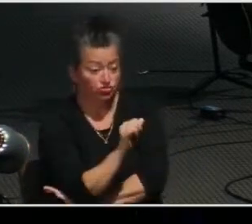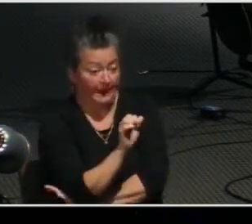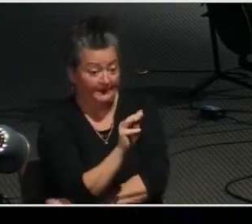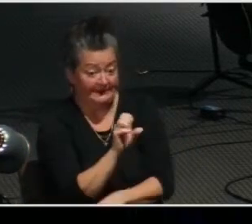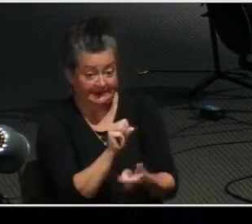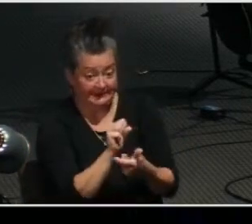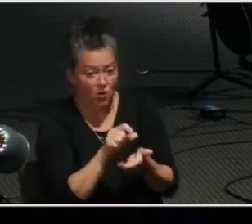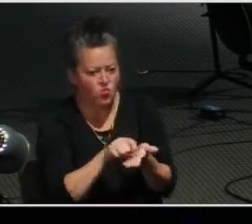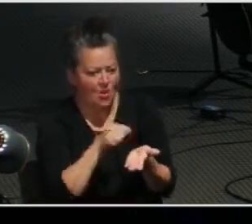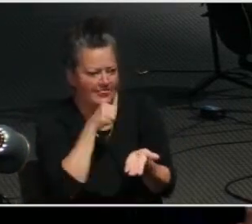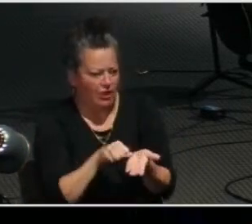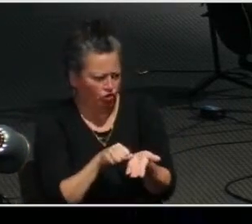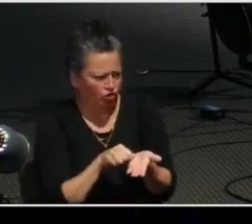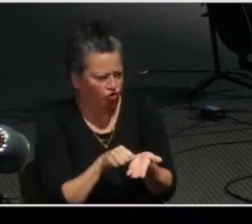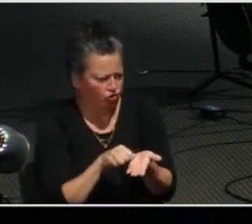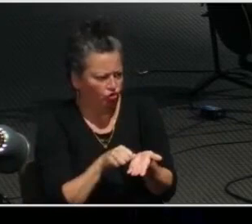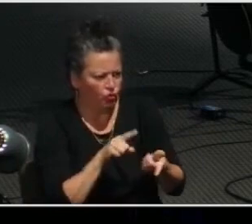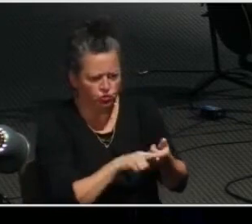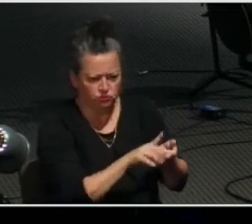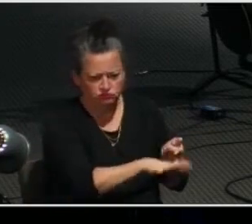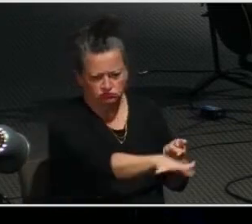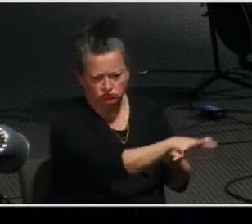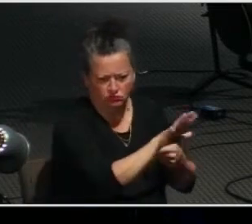held great power in their